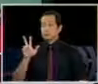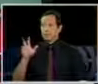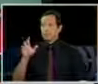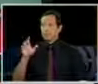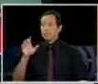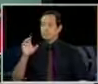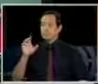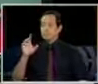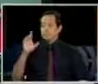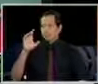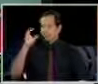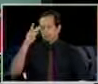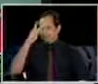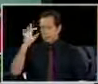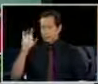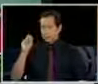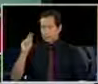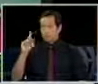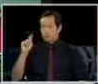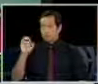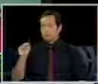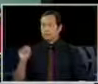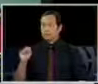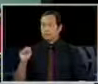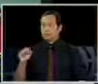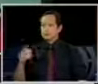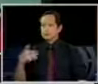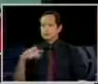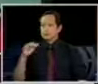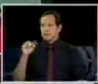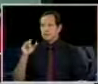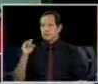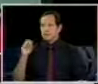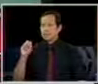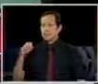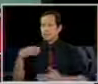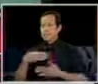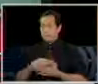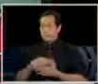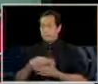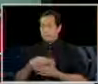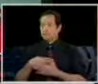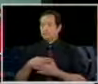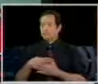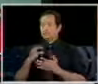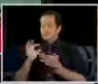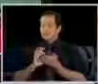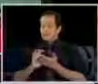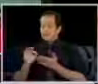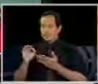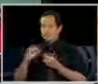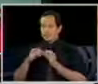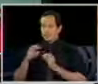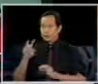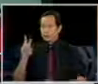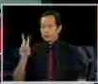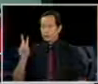1,331,501.43. Then the ABC or Allied Banking Corporation Kamias account number 2600